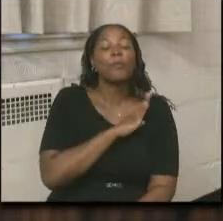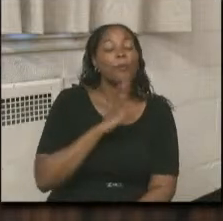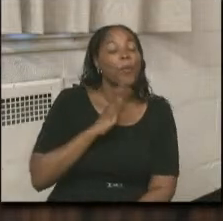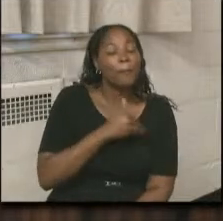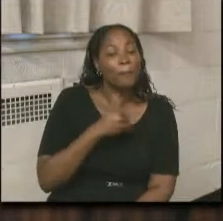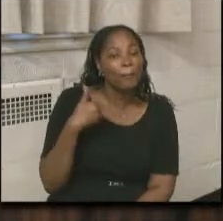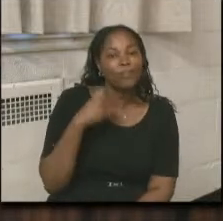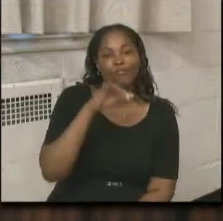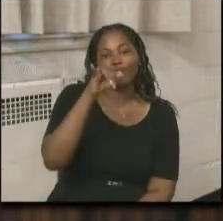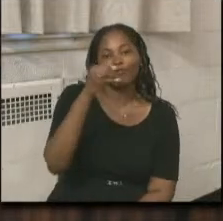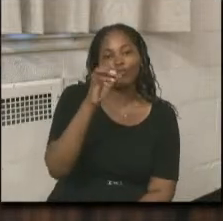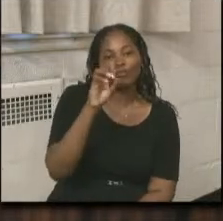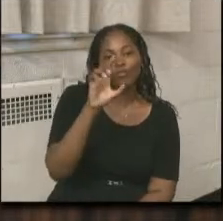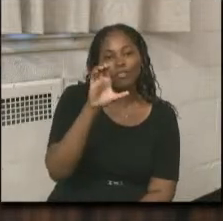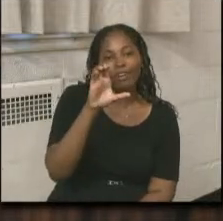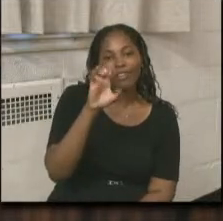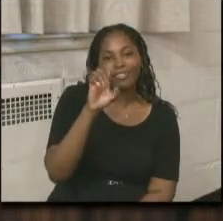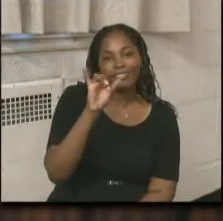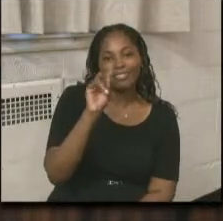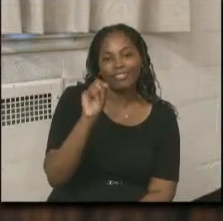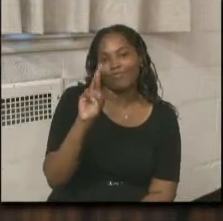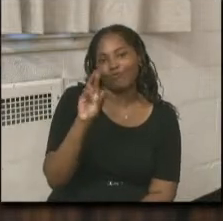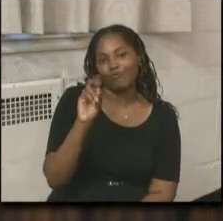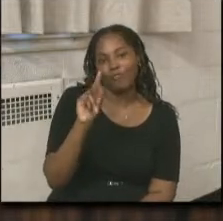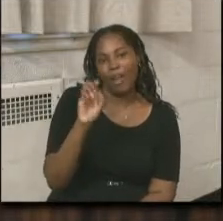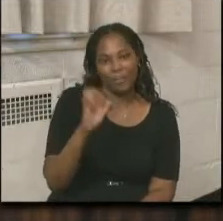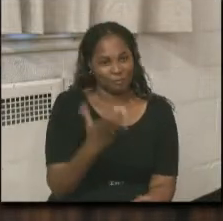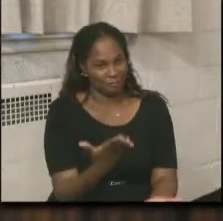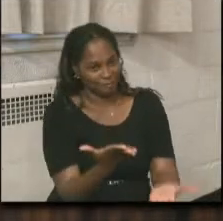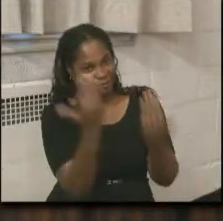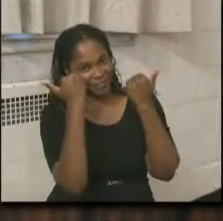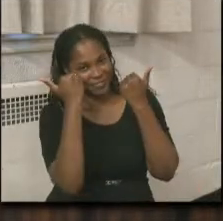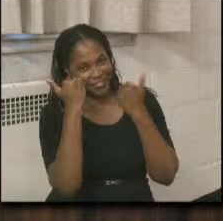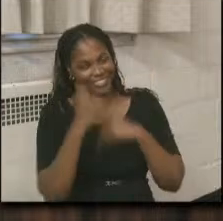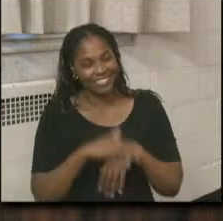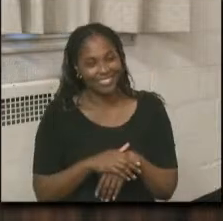Rout. Come on down. Woo.